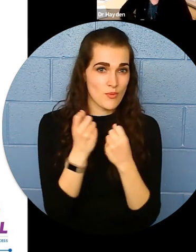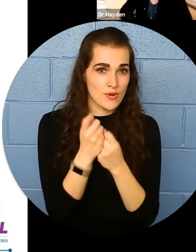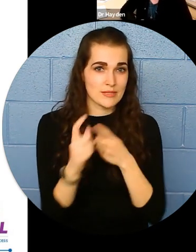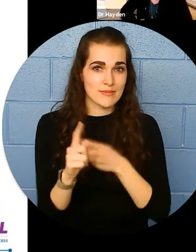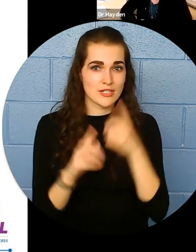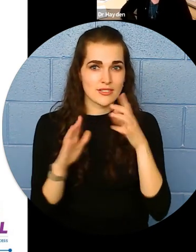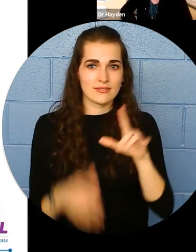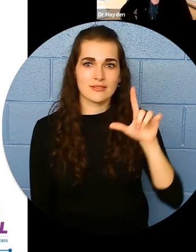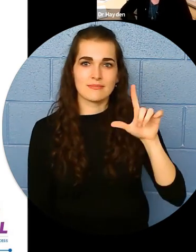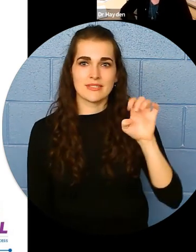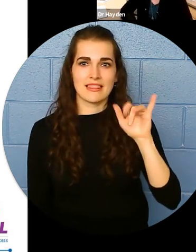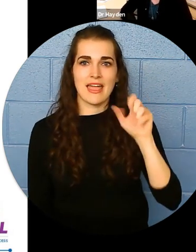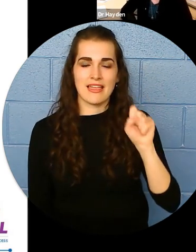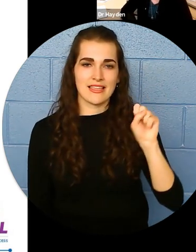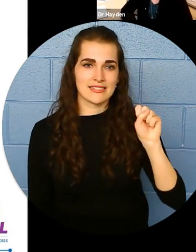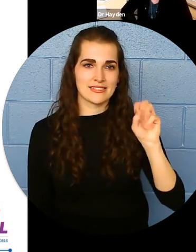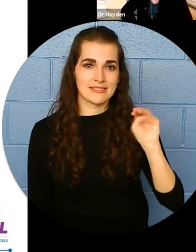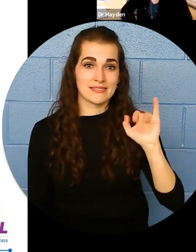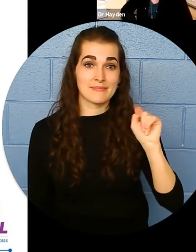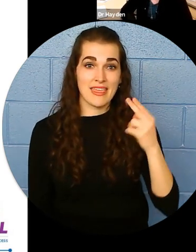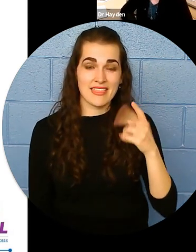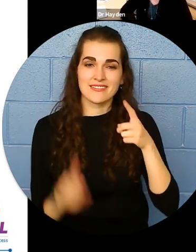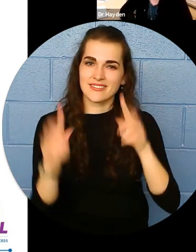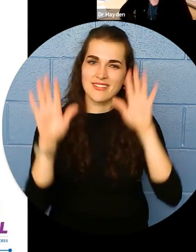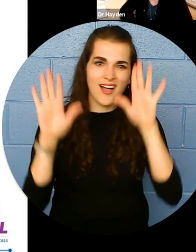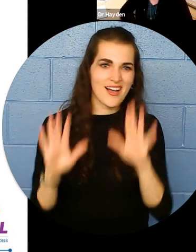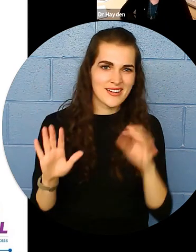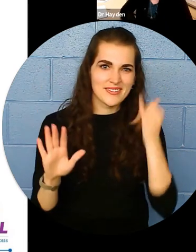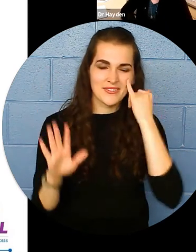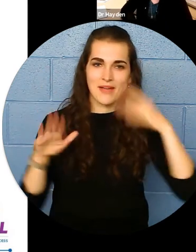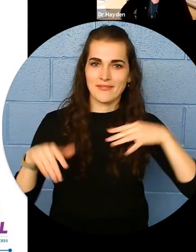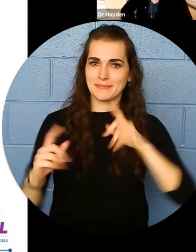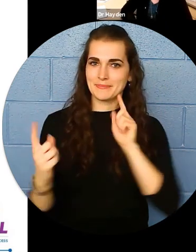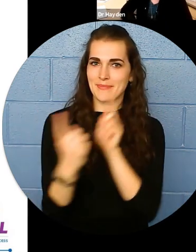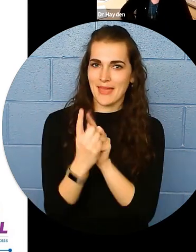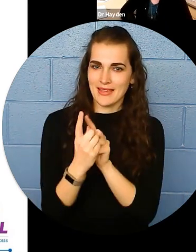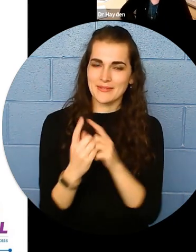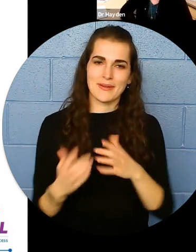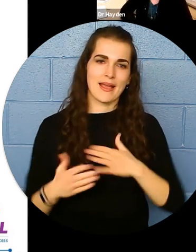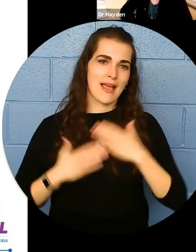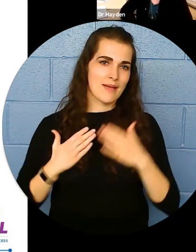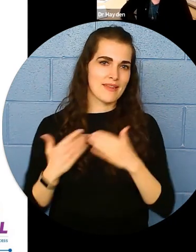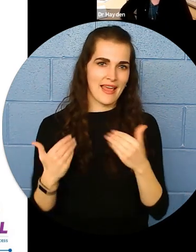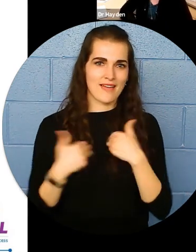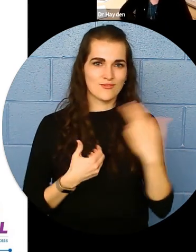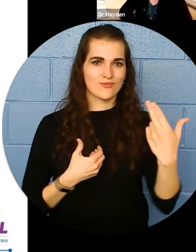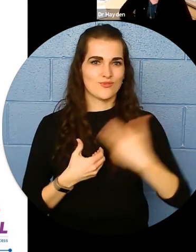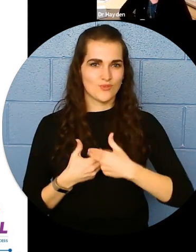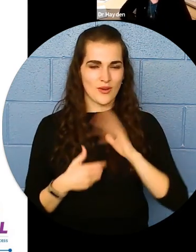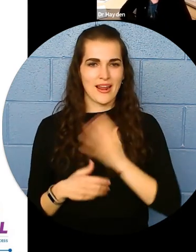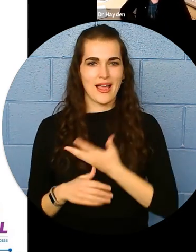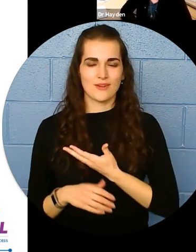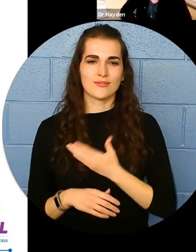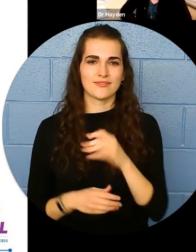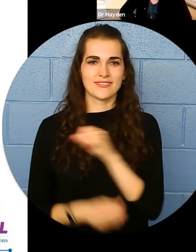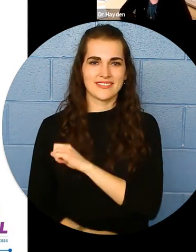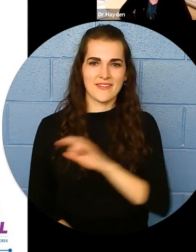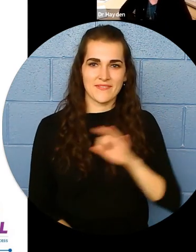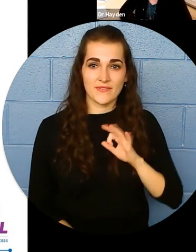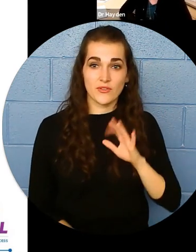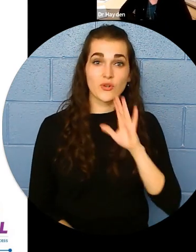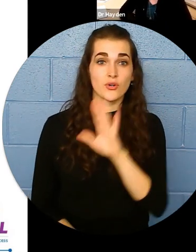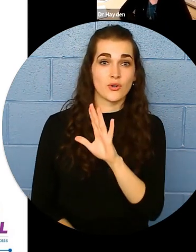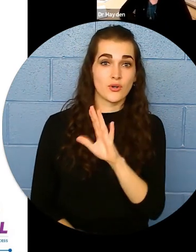Smith. If you guys have not talked to her already, she is absolutely amazing, and we are very glad to have her here and lucky to have her.